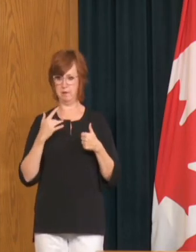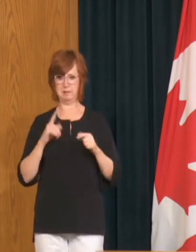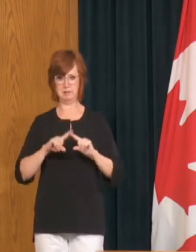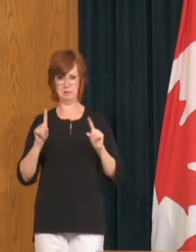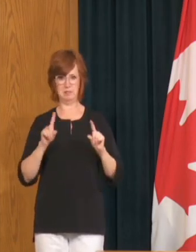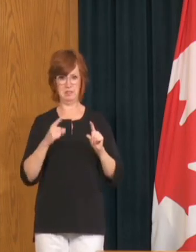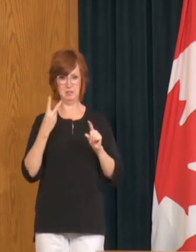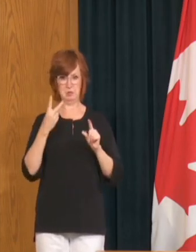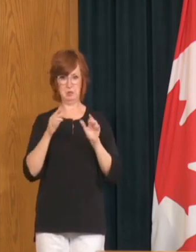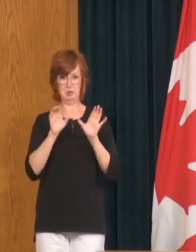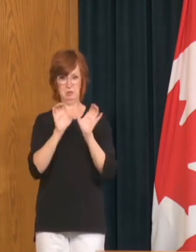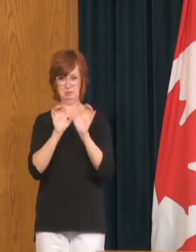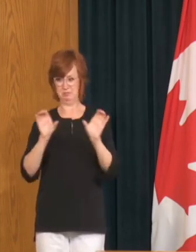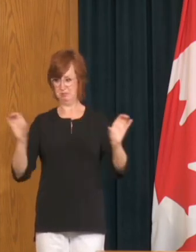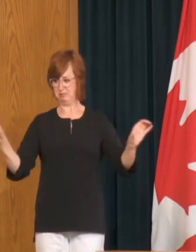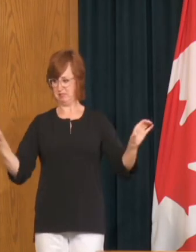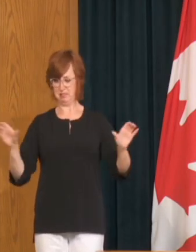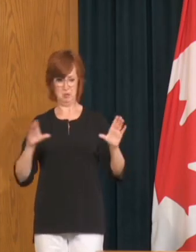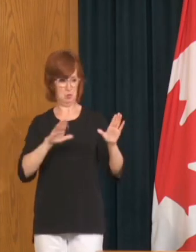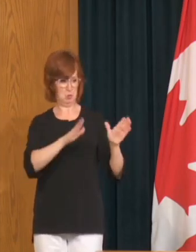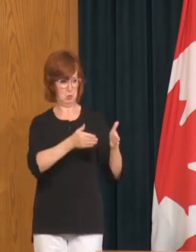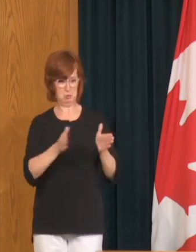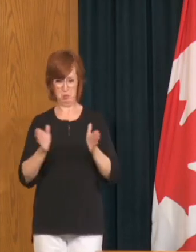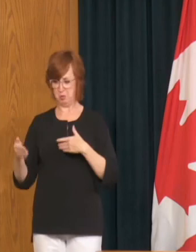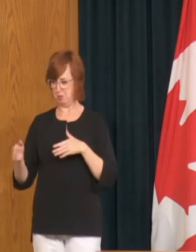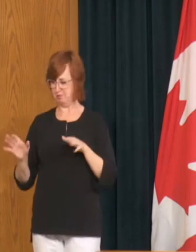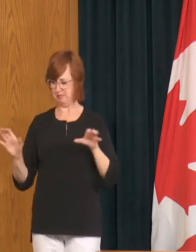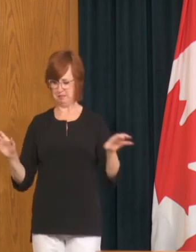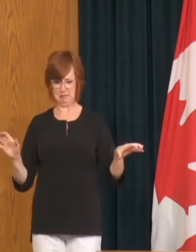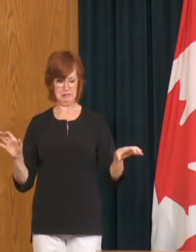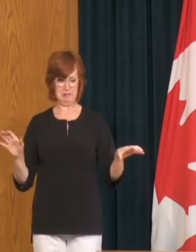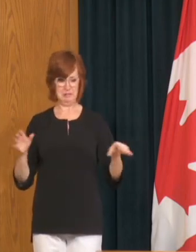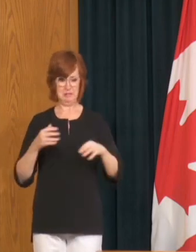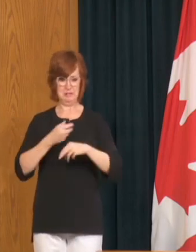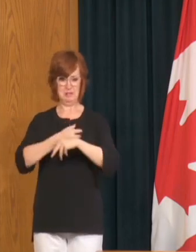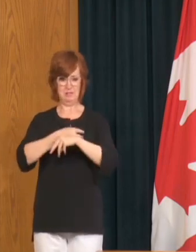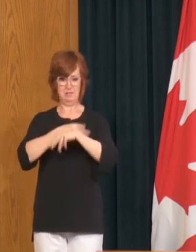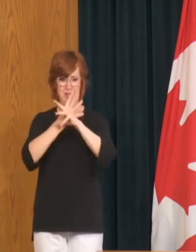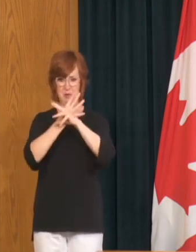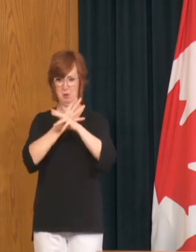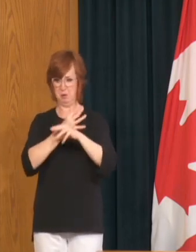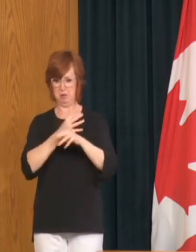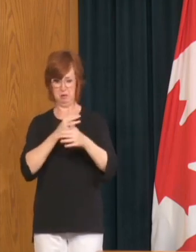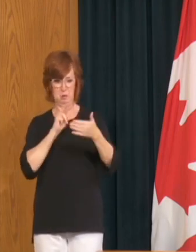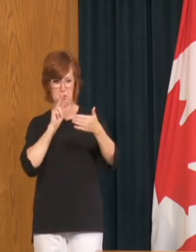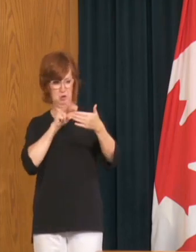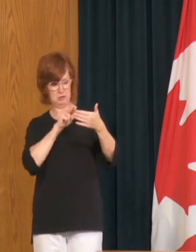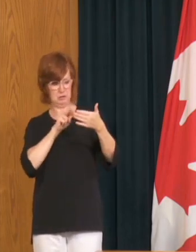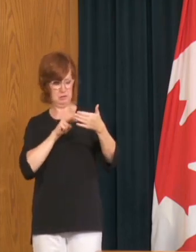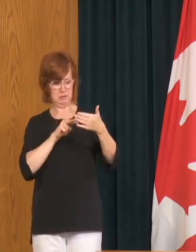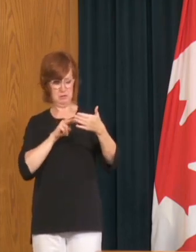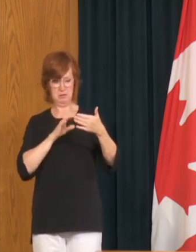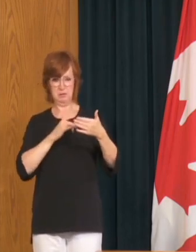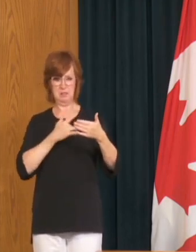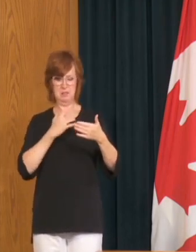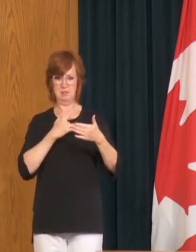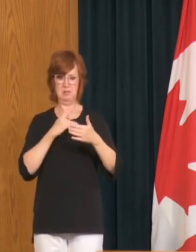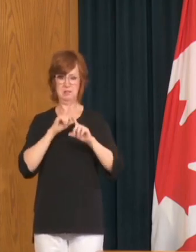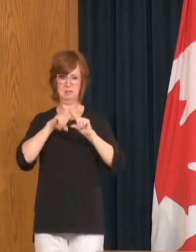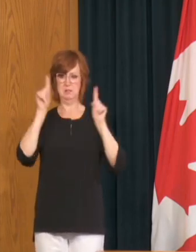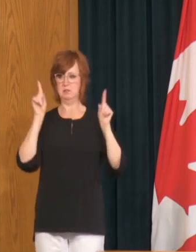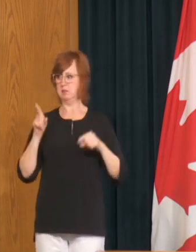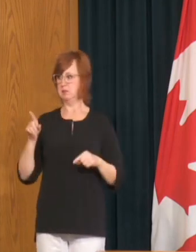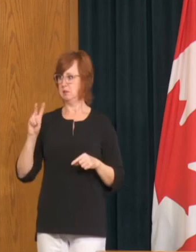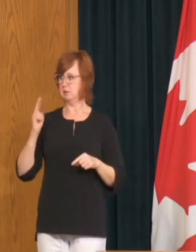camaraderie and everyone around all of the time, and that's, I guess, that's the normal that is here for the time being. You have a